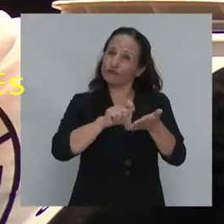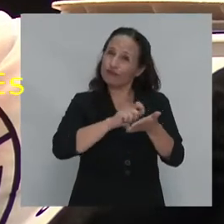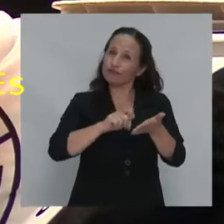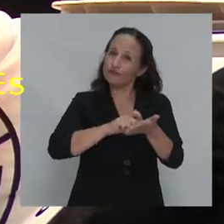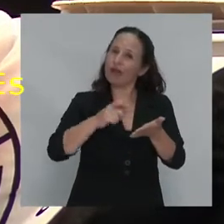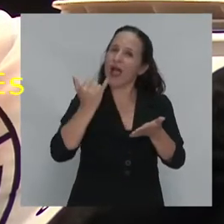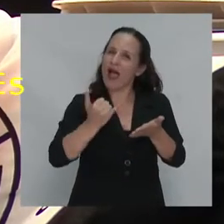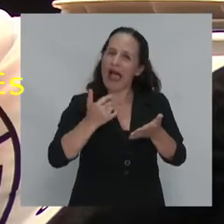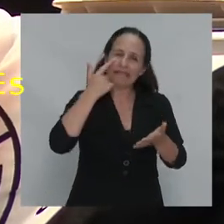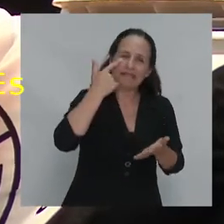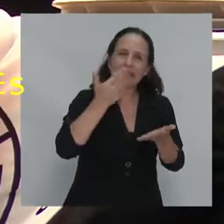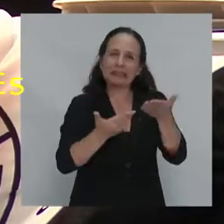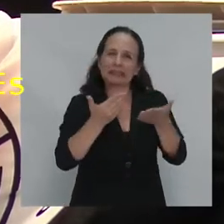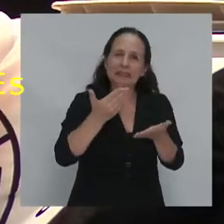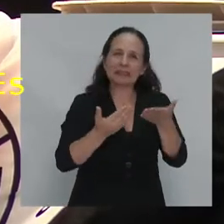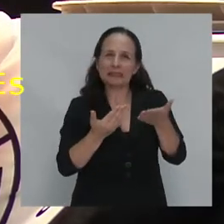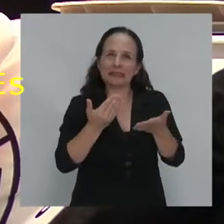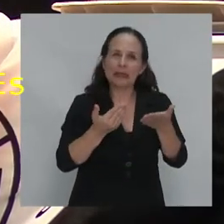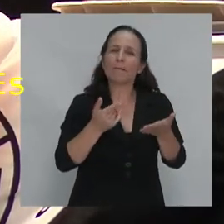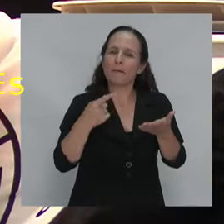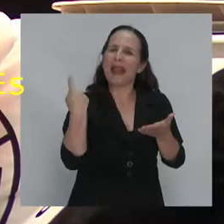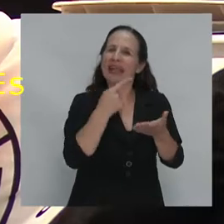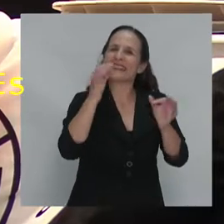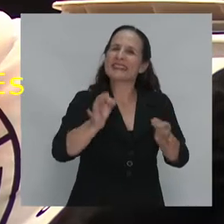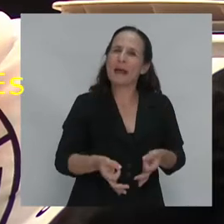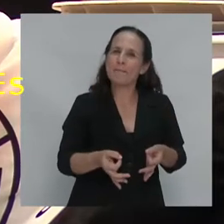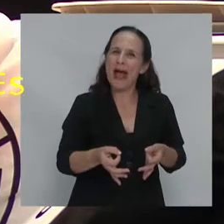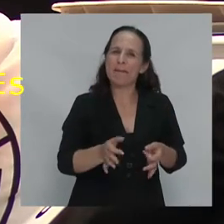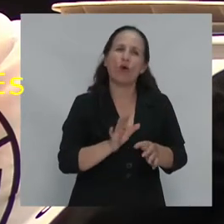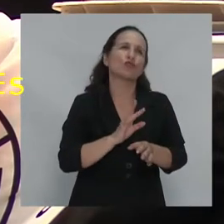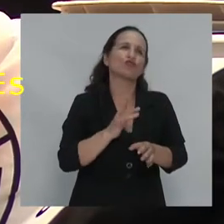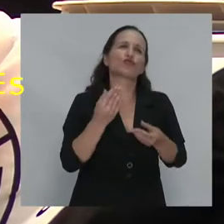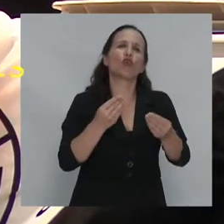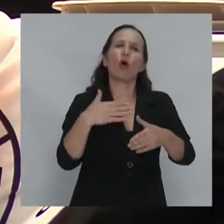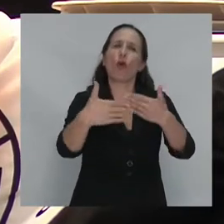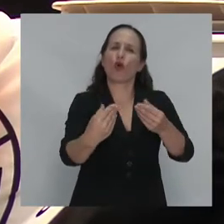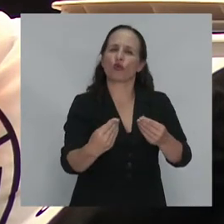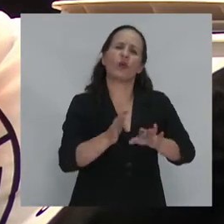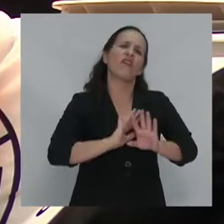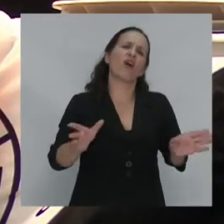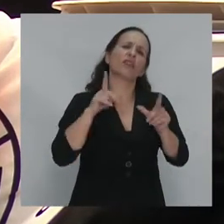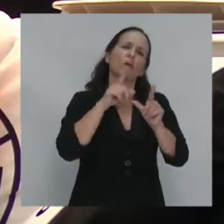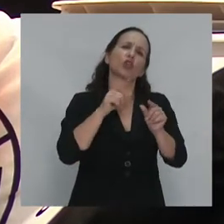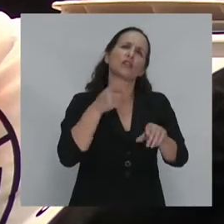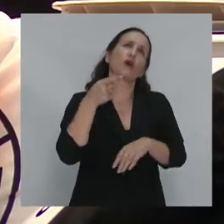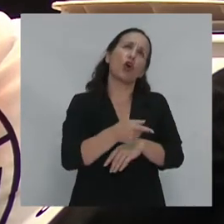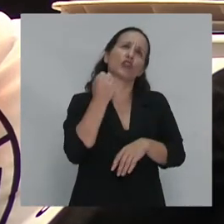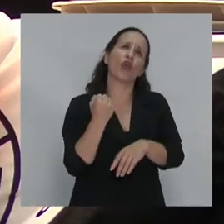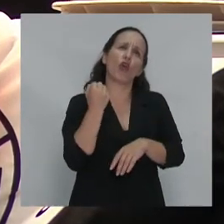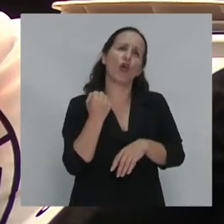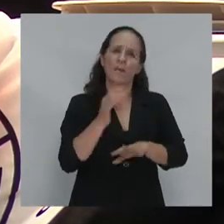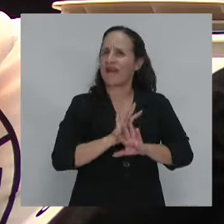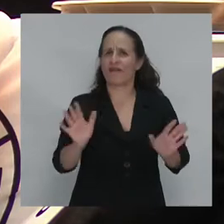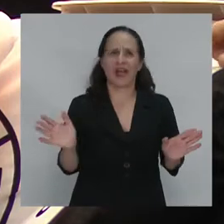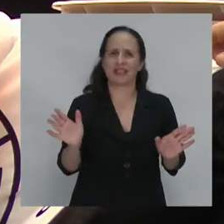complaining about bourgeois economics if we can do that we understand what we can do and we also understand what we cannot do within